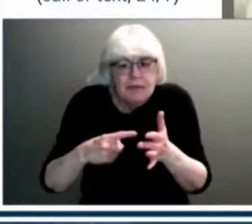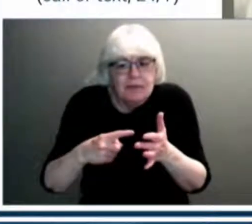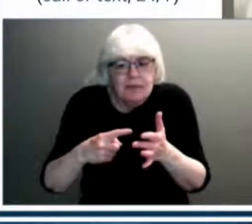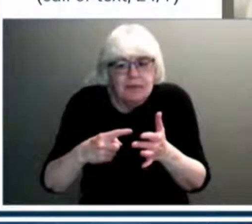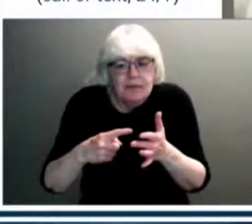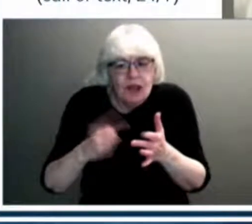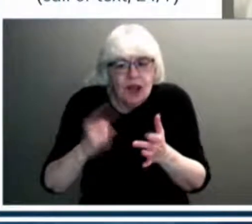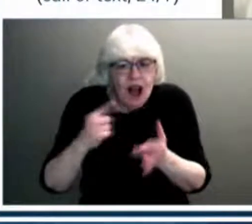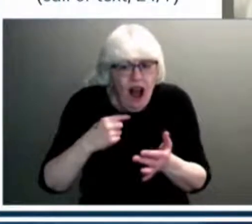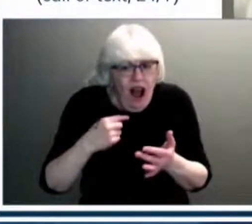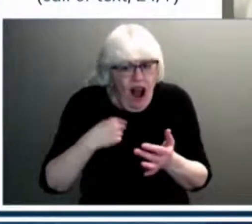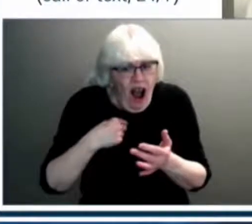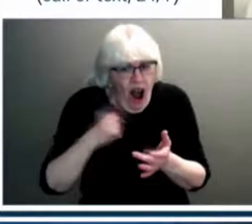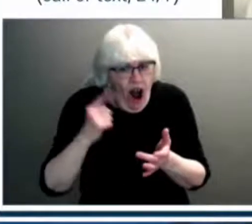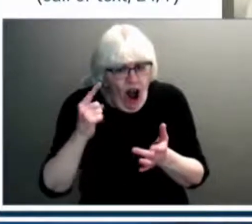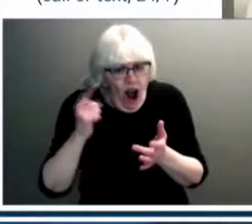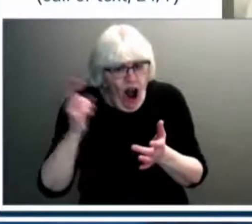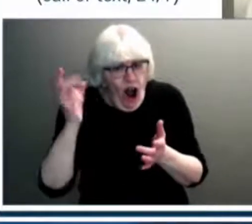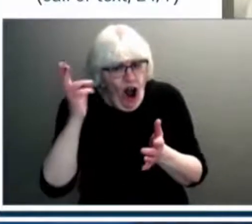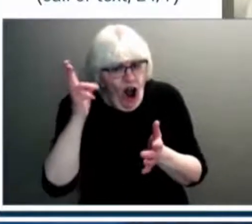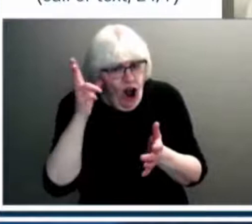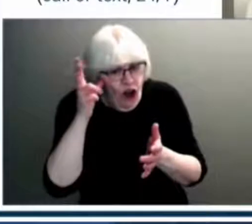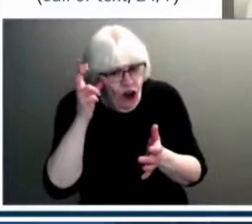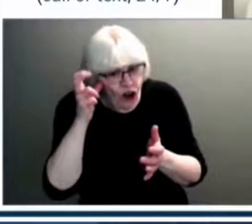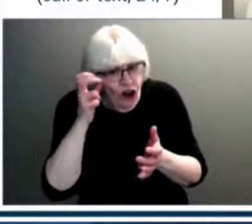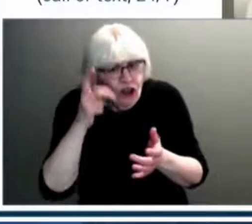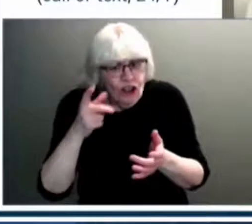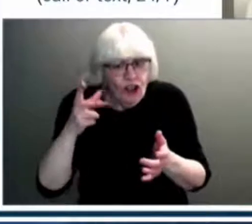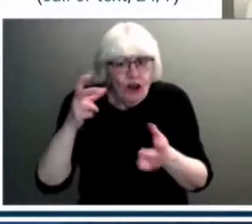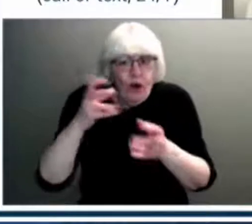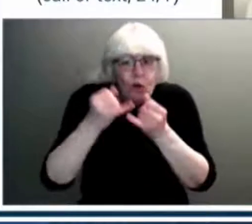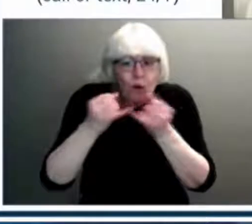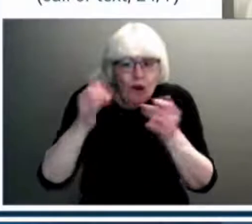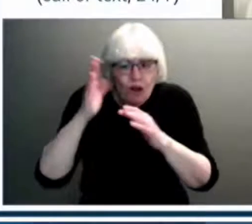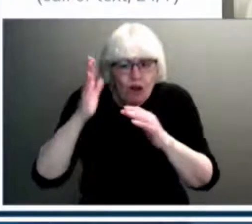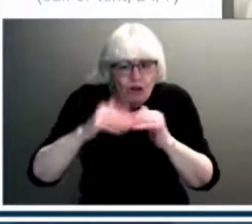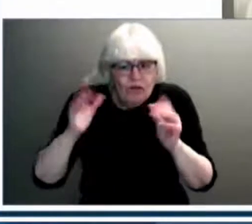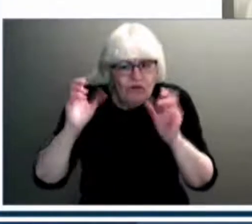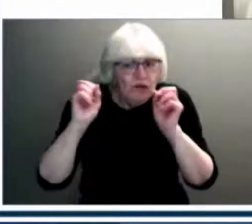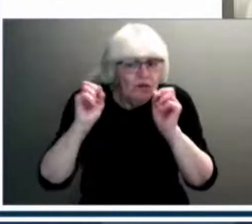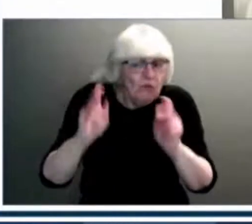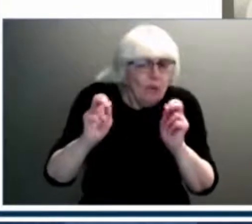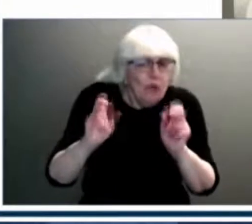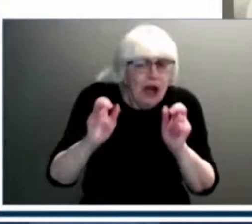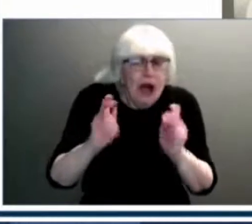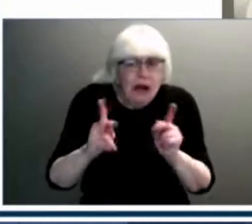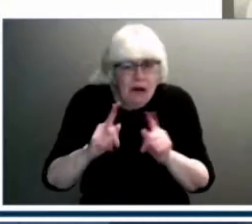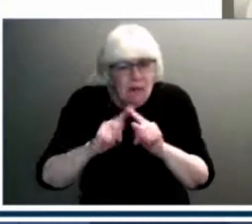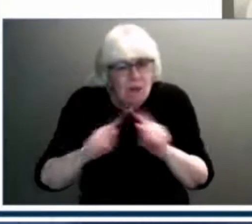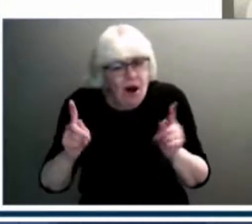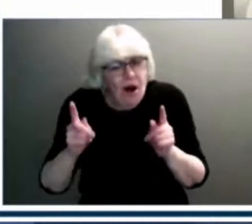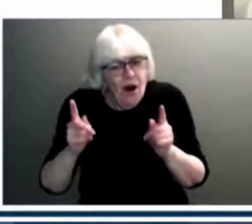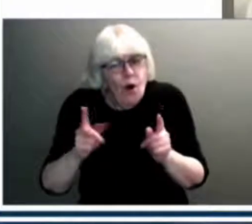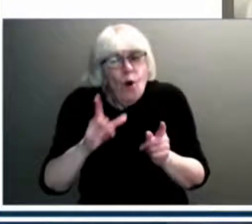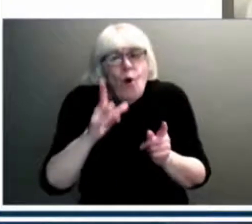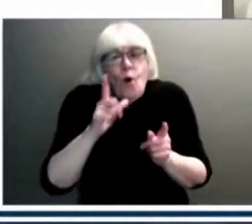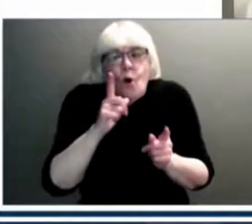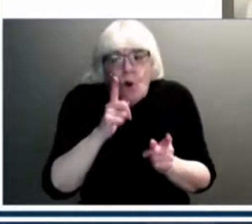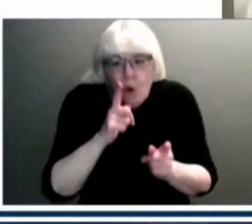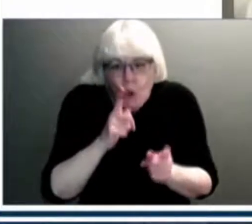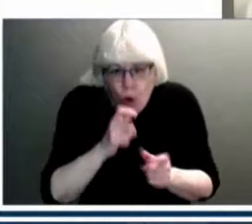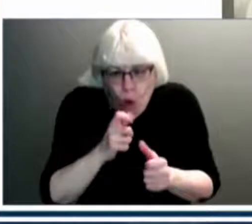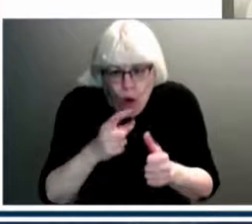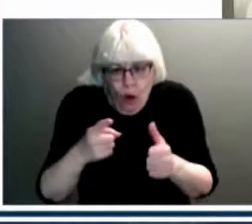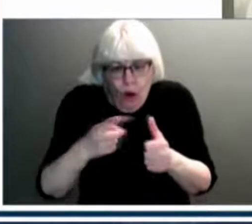on, that there should be a breakdown of people who are hospitalized with COVID, people who test positive at admittance,